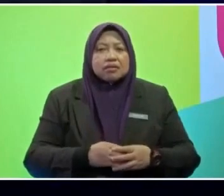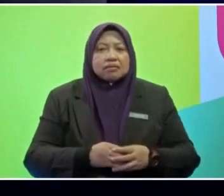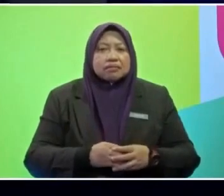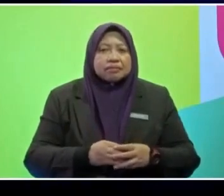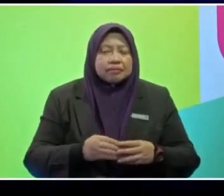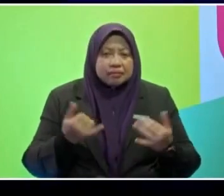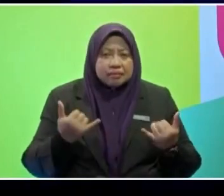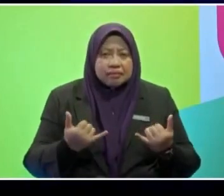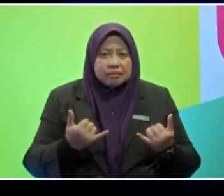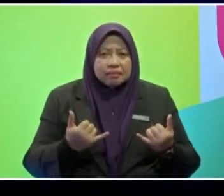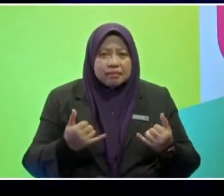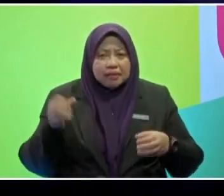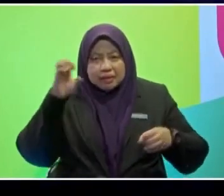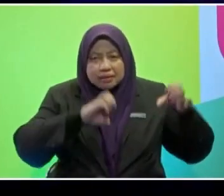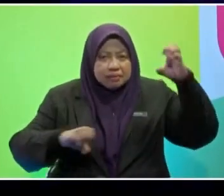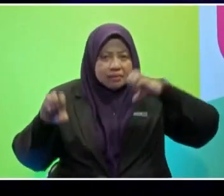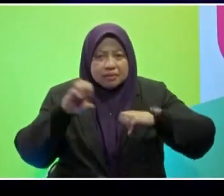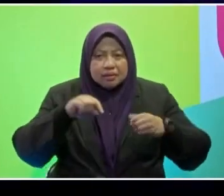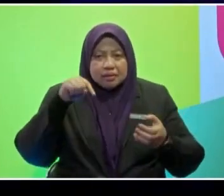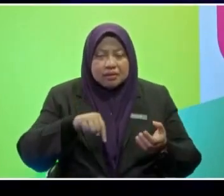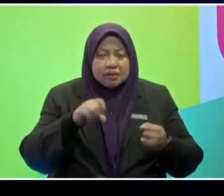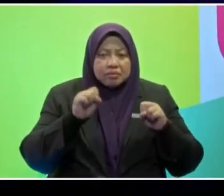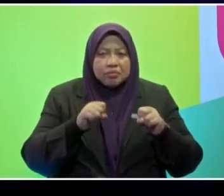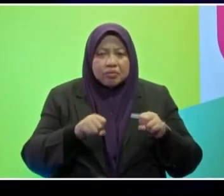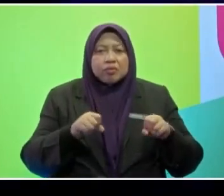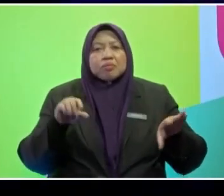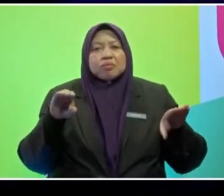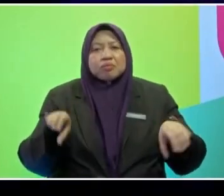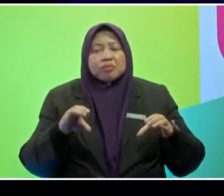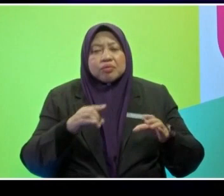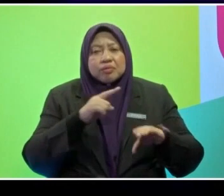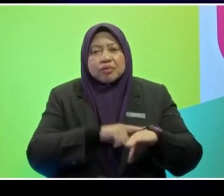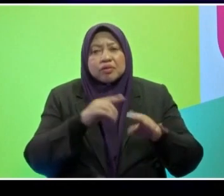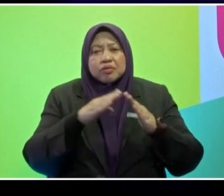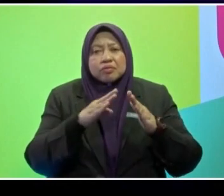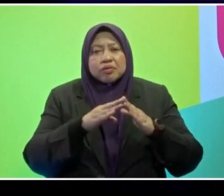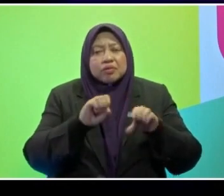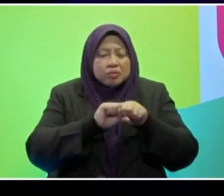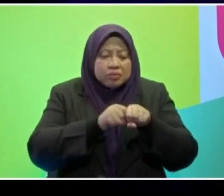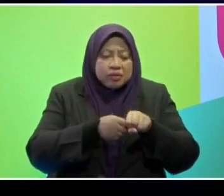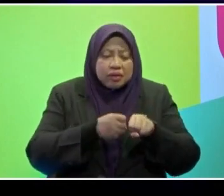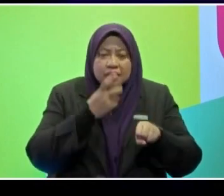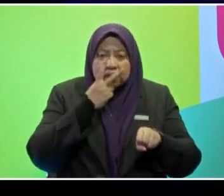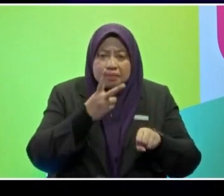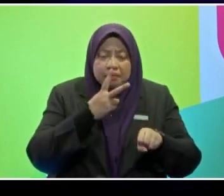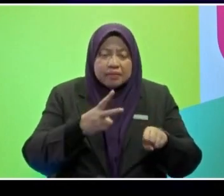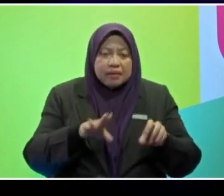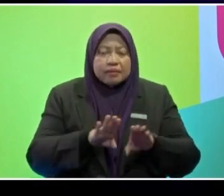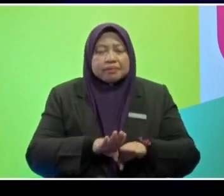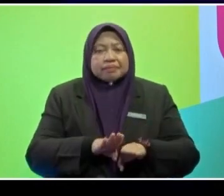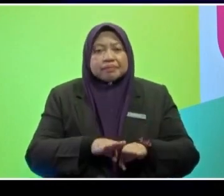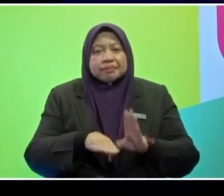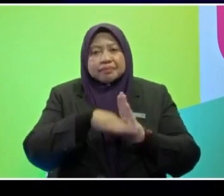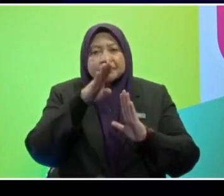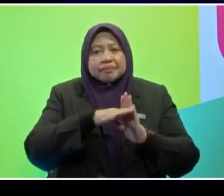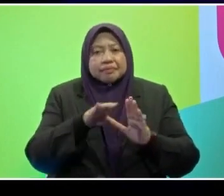the pupils at home can see better. Okay. There you go. So this is bigger. That one. And if I